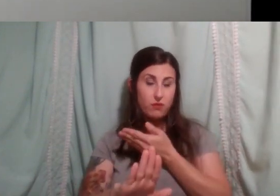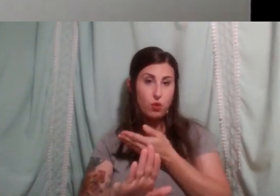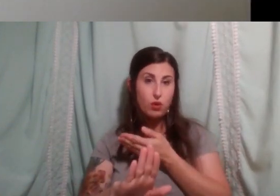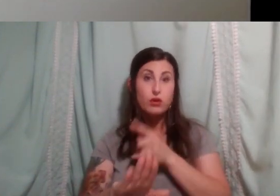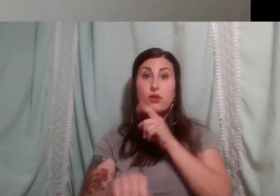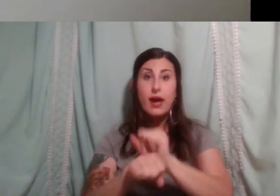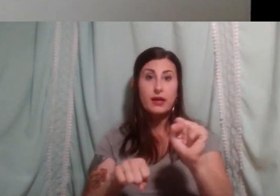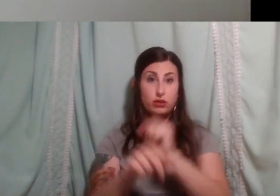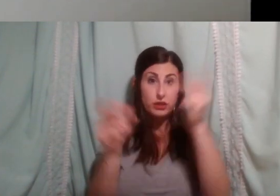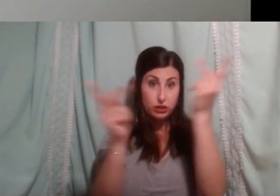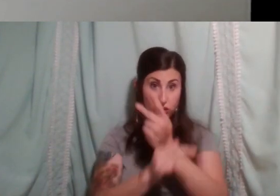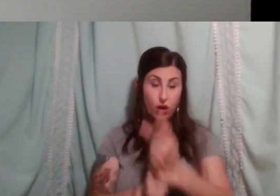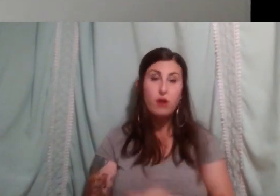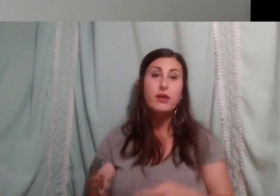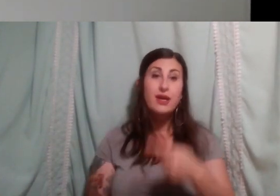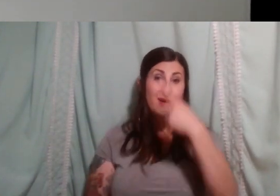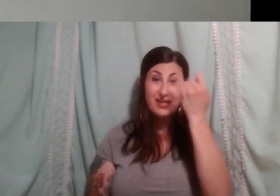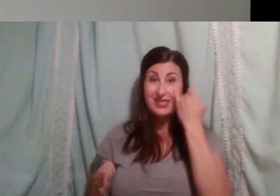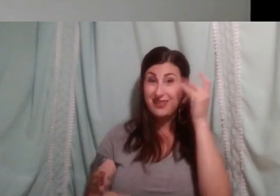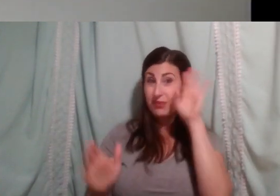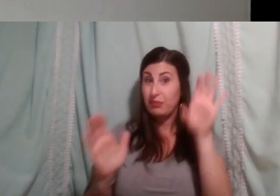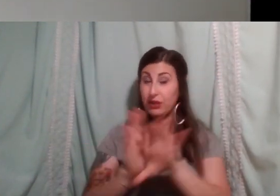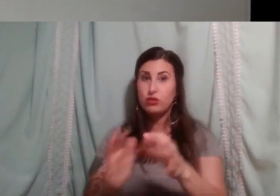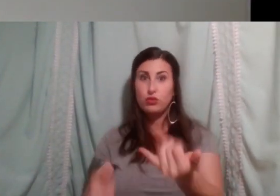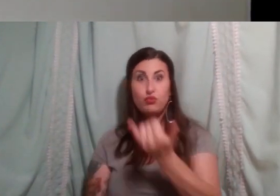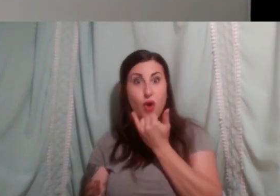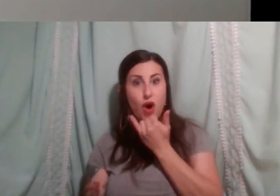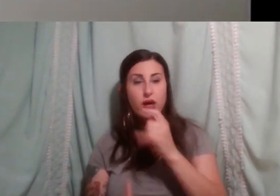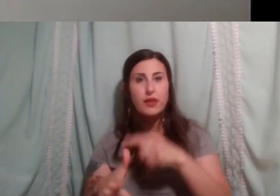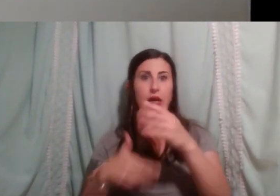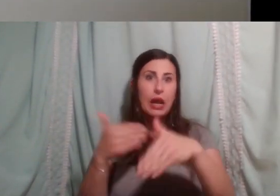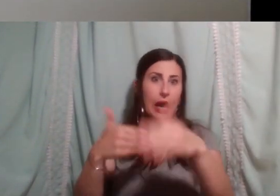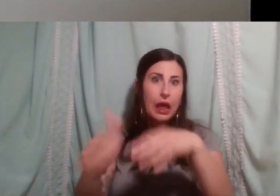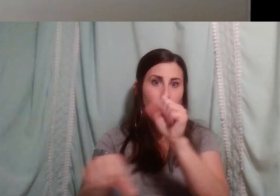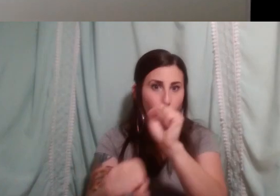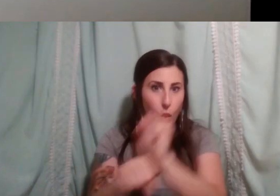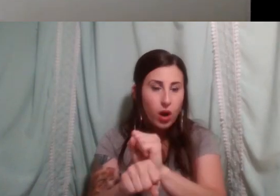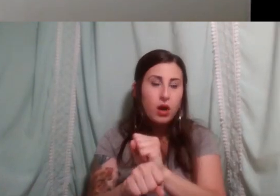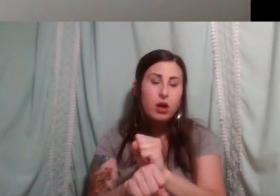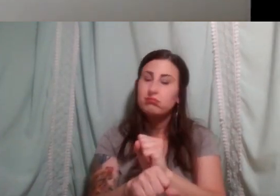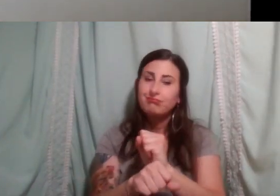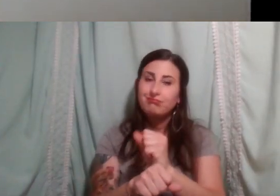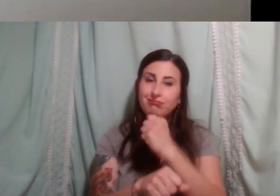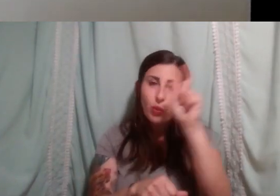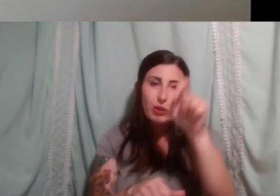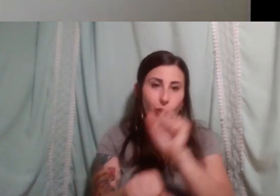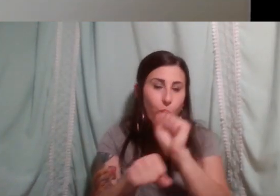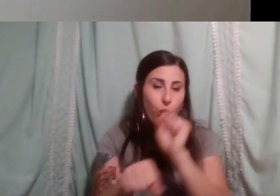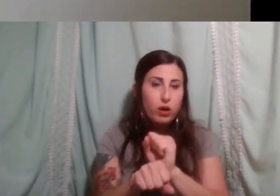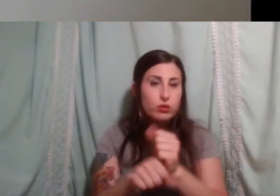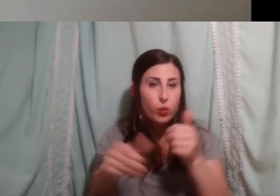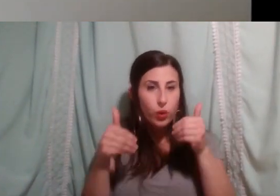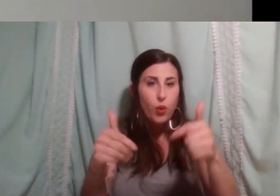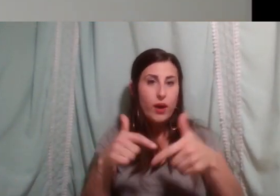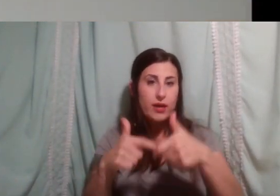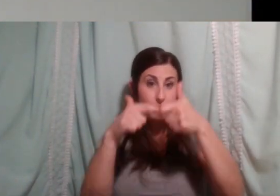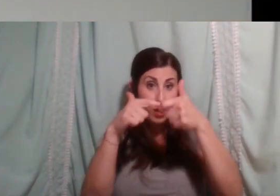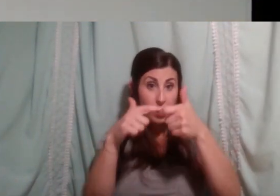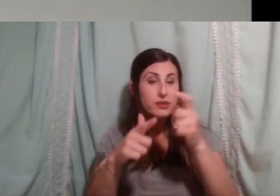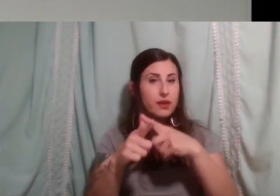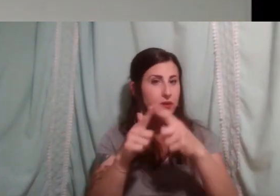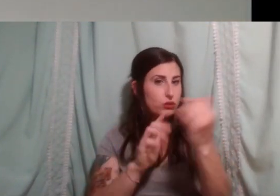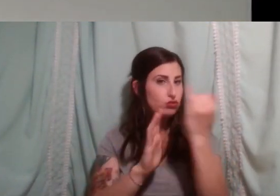I have you solve it. Because what if your picture isn't the right picture and you did all that work for nothing? So go ahead and pause it now and draw that picture.